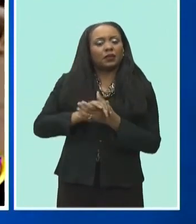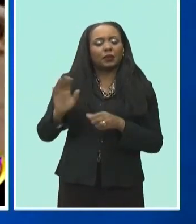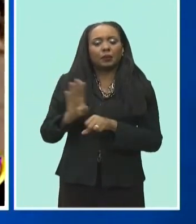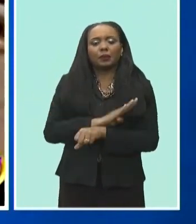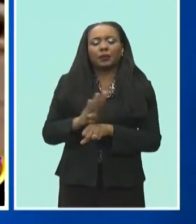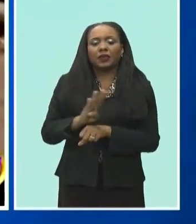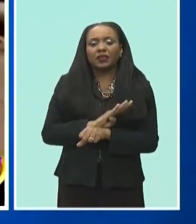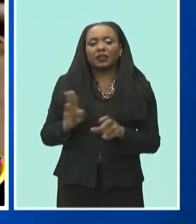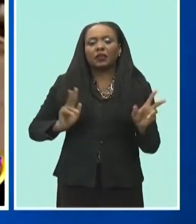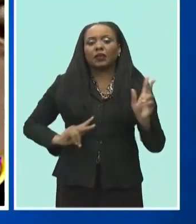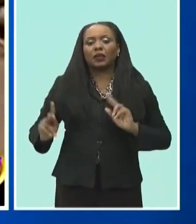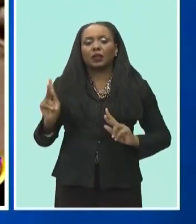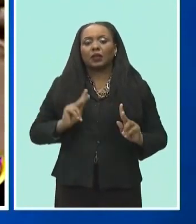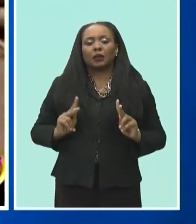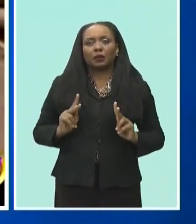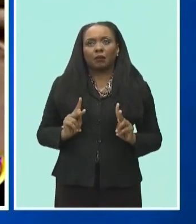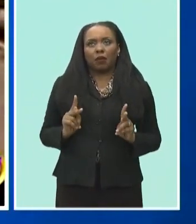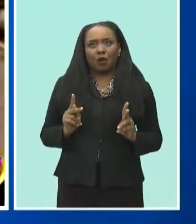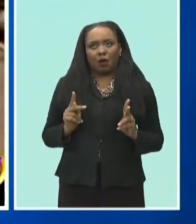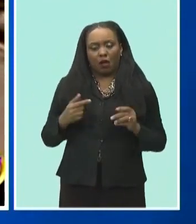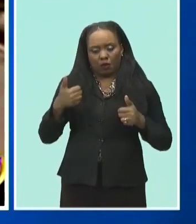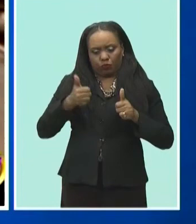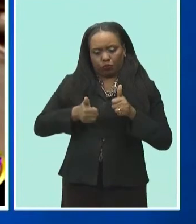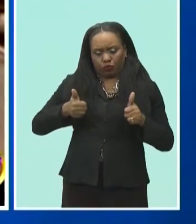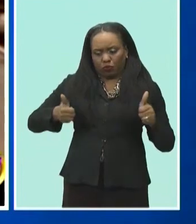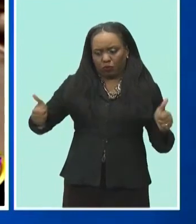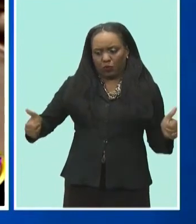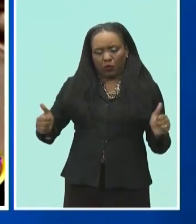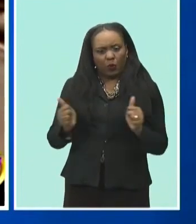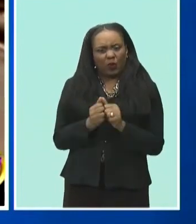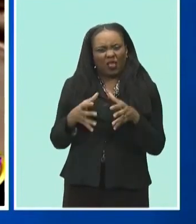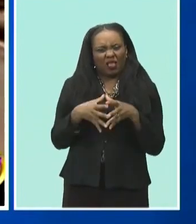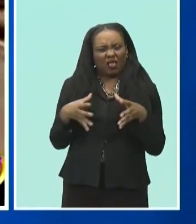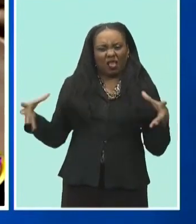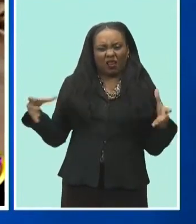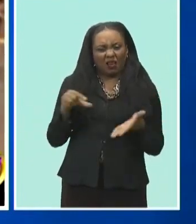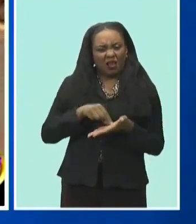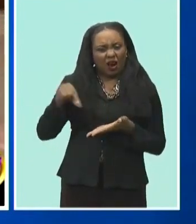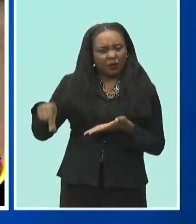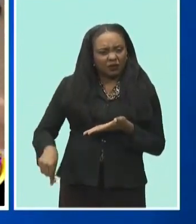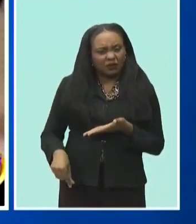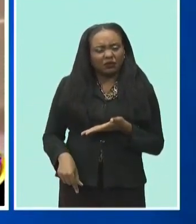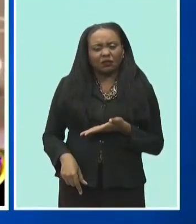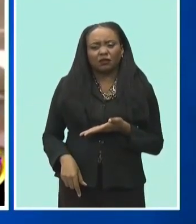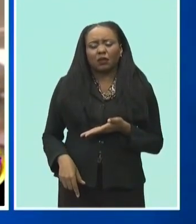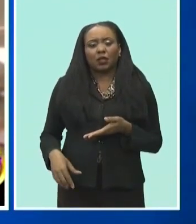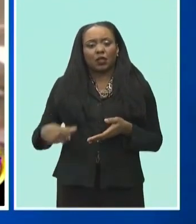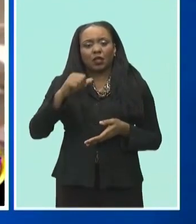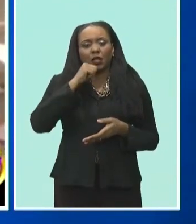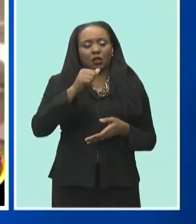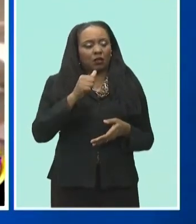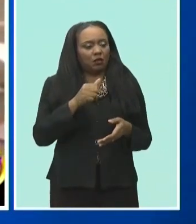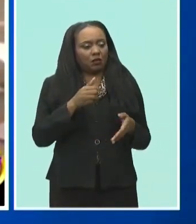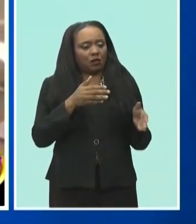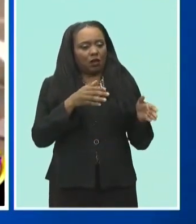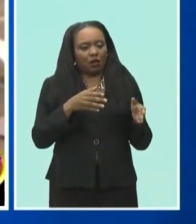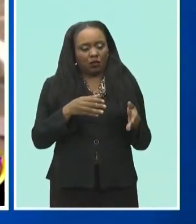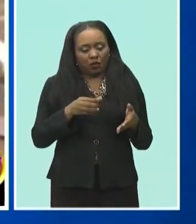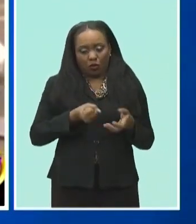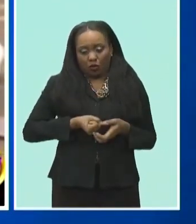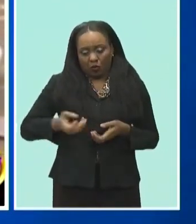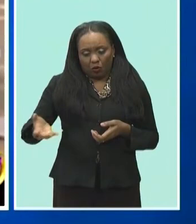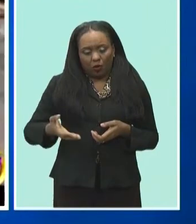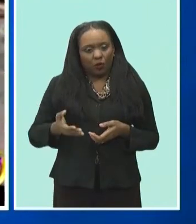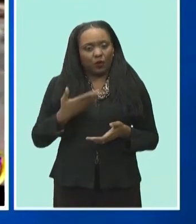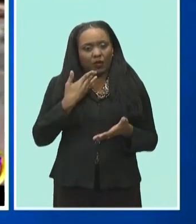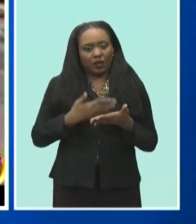main perpetrators, lining the roadways with commercial garbage each evening instead of making arrangements for proper disposal. But that's